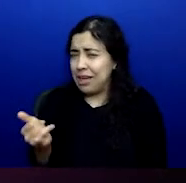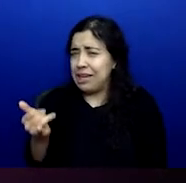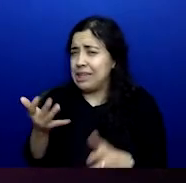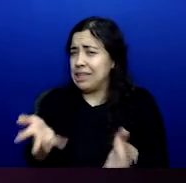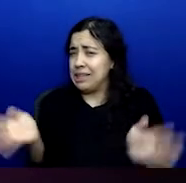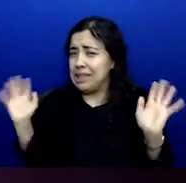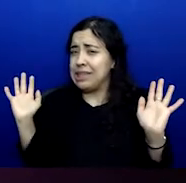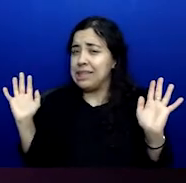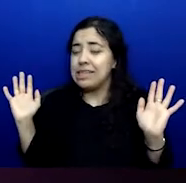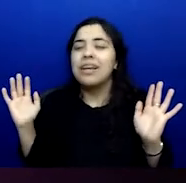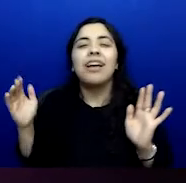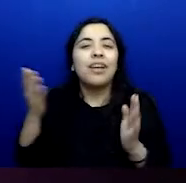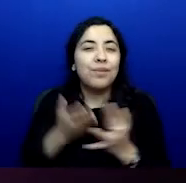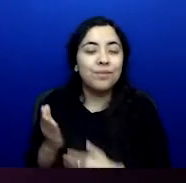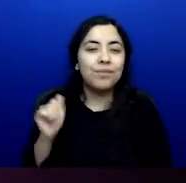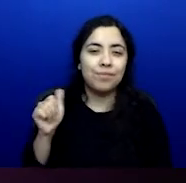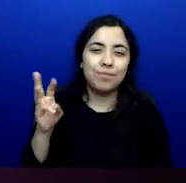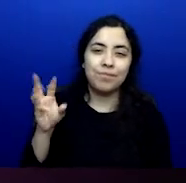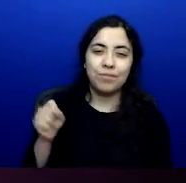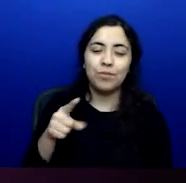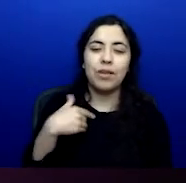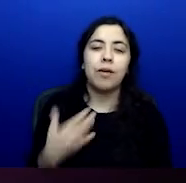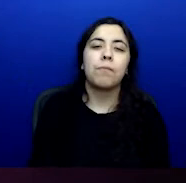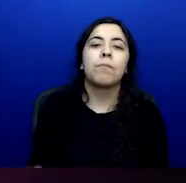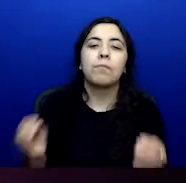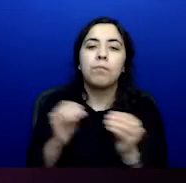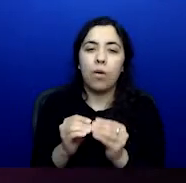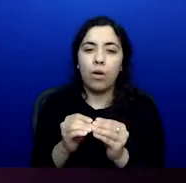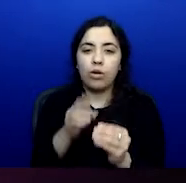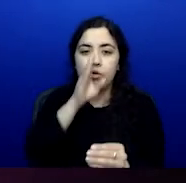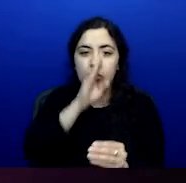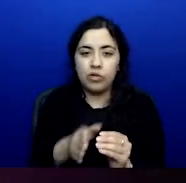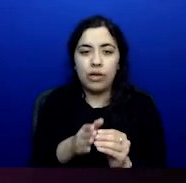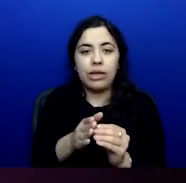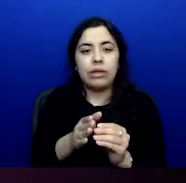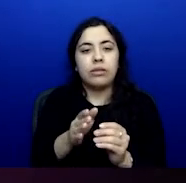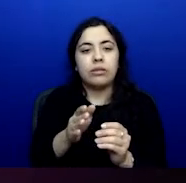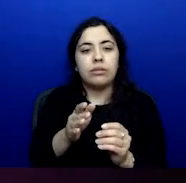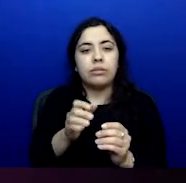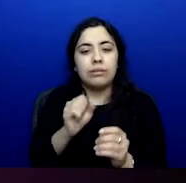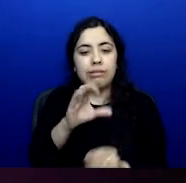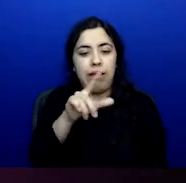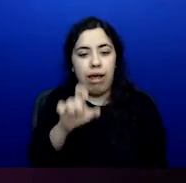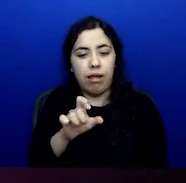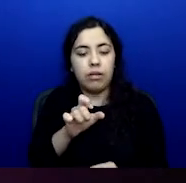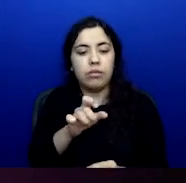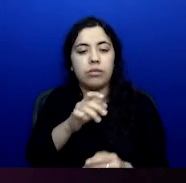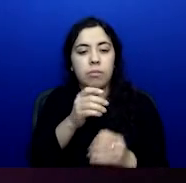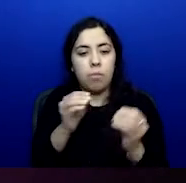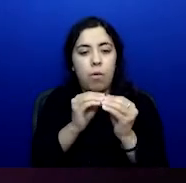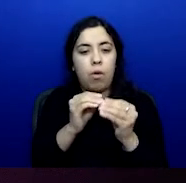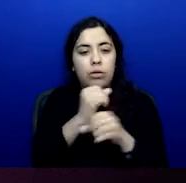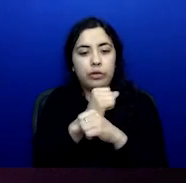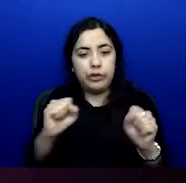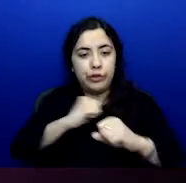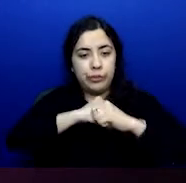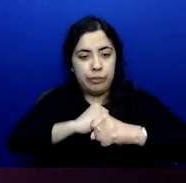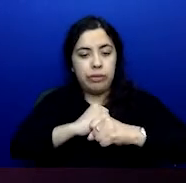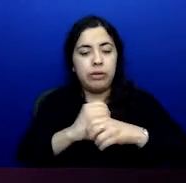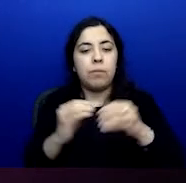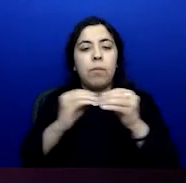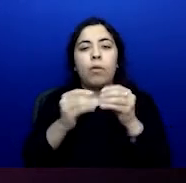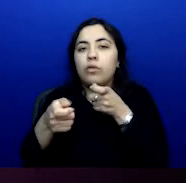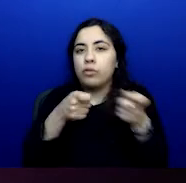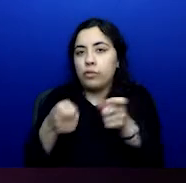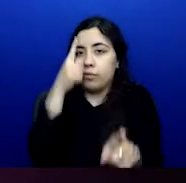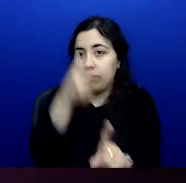Because by running on AWS, you get much greater scalability, security, and control.